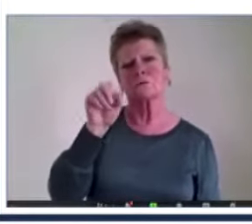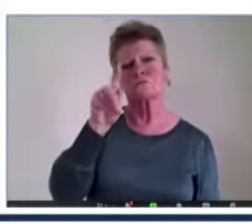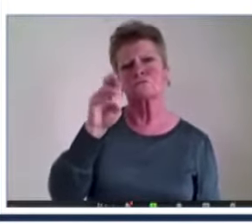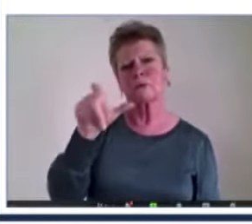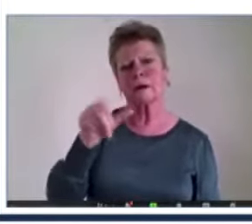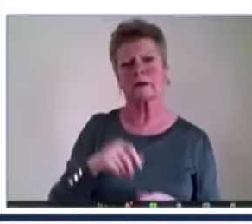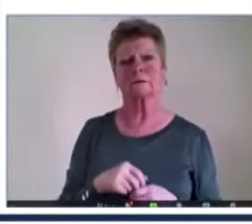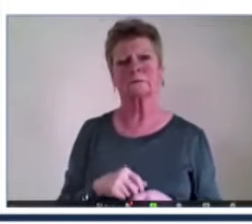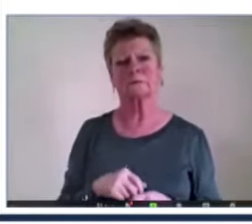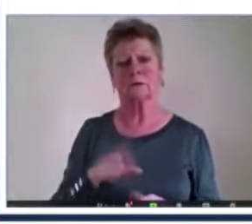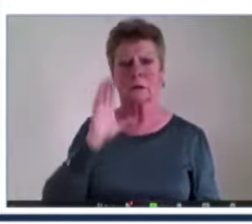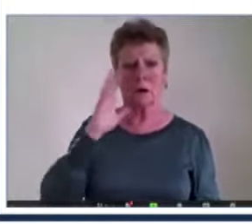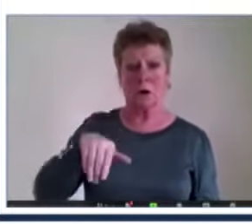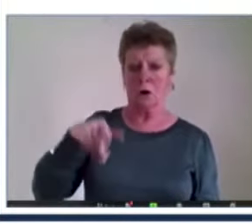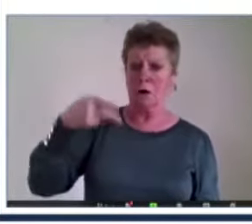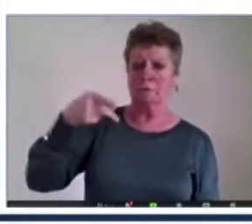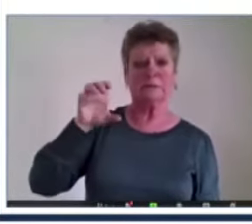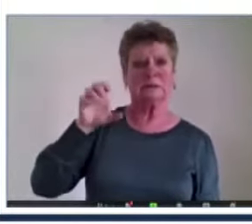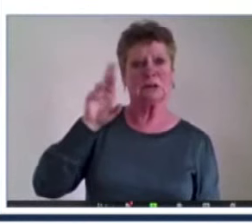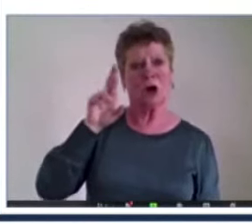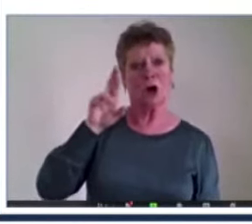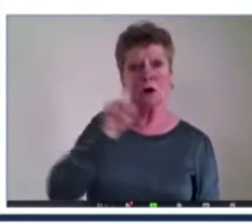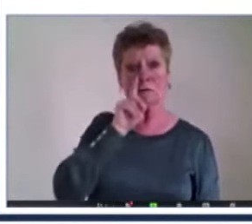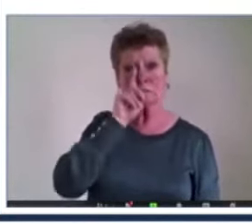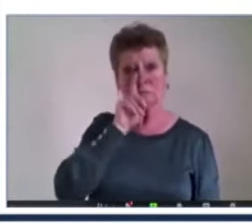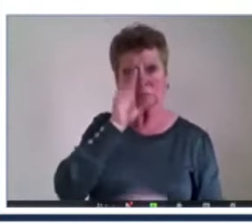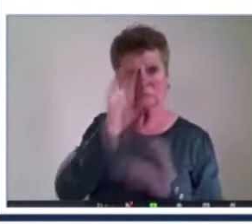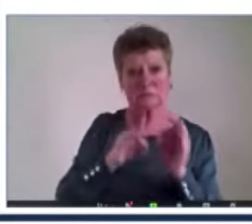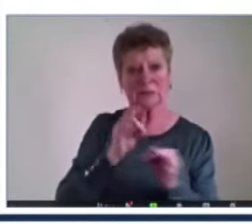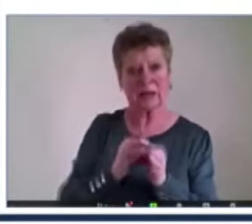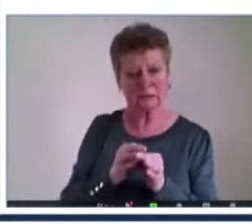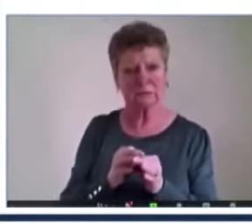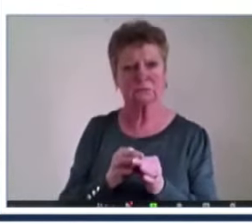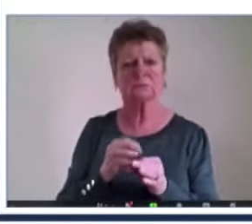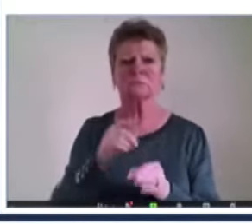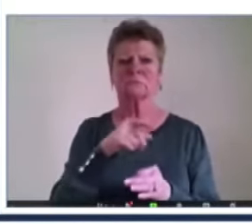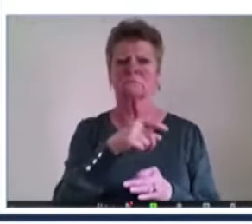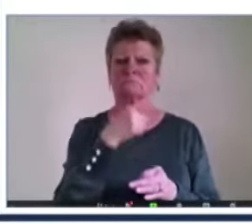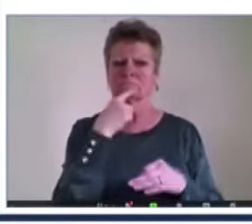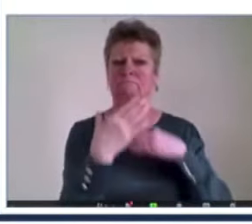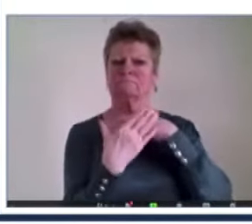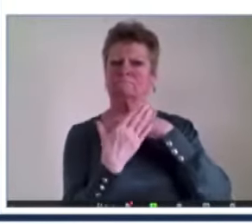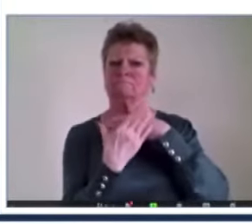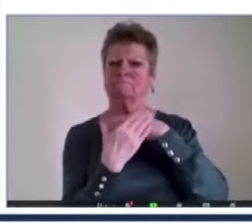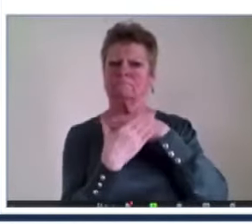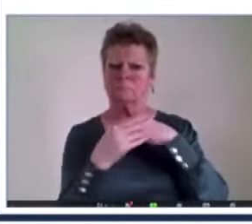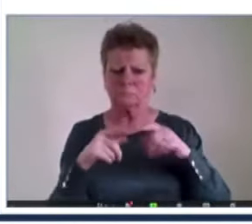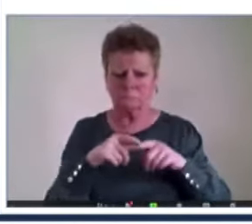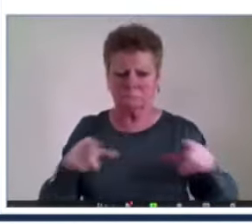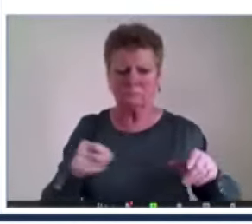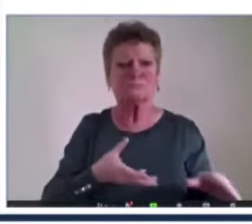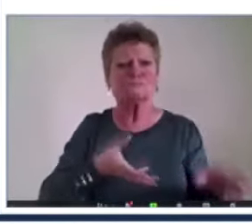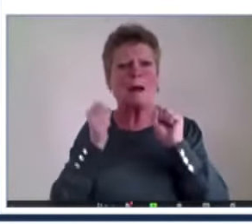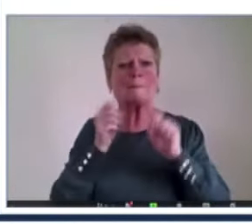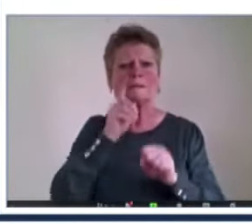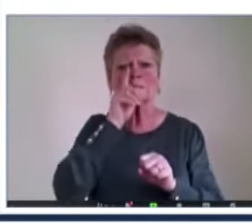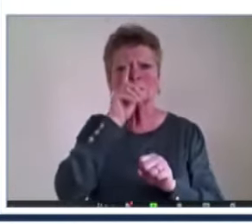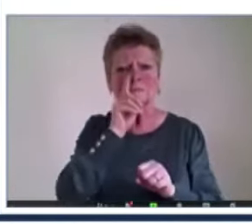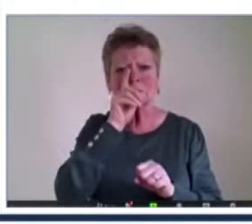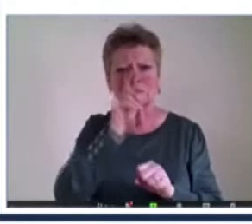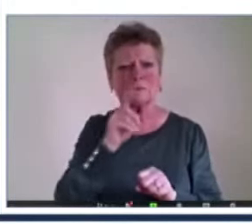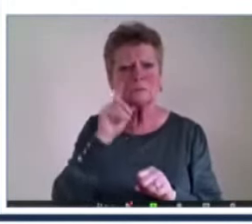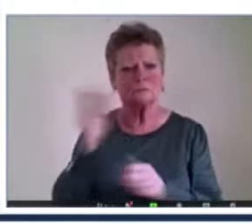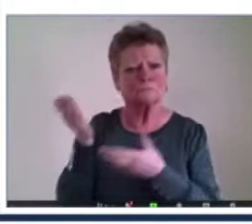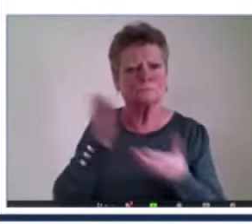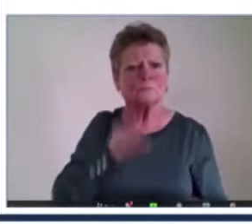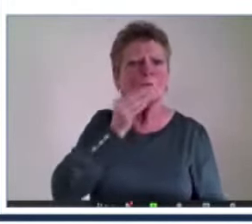current PCR testing? We have been advised to continue to have rapid test kits available at home for